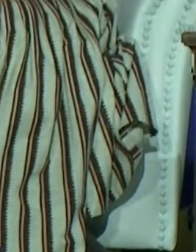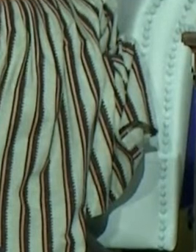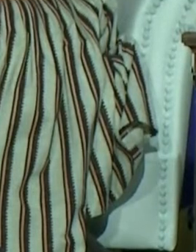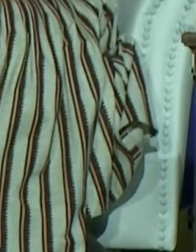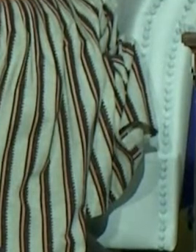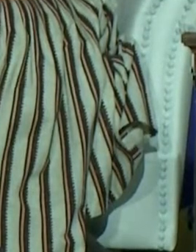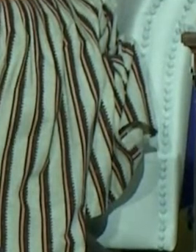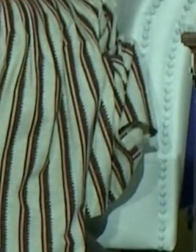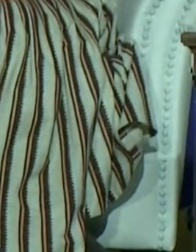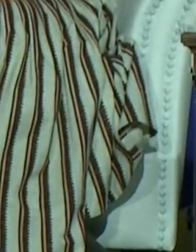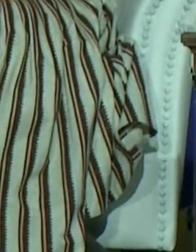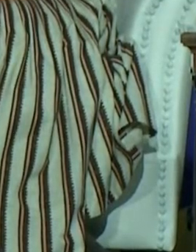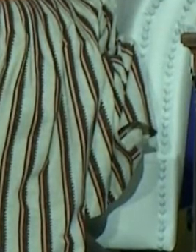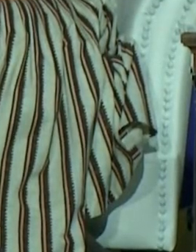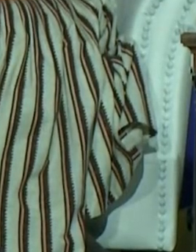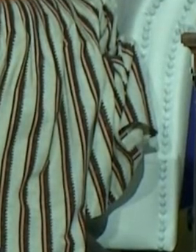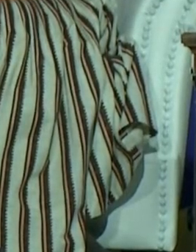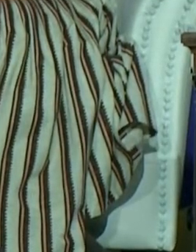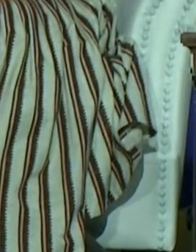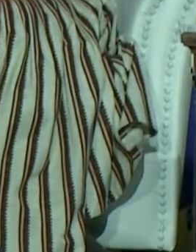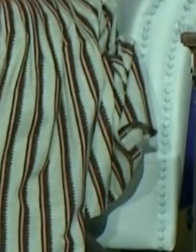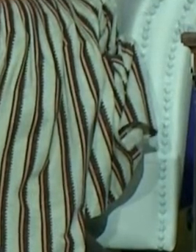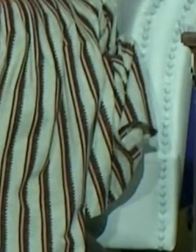going to introduce